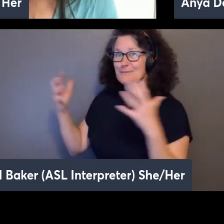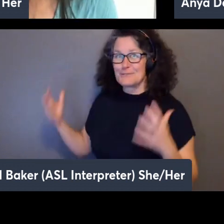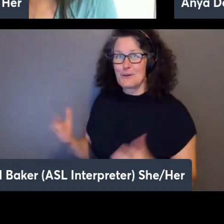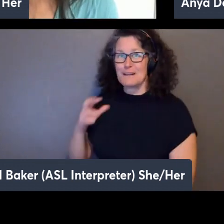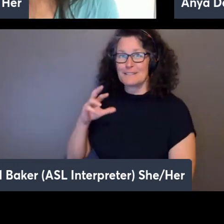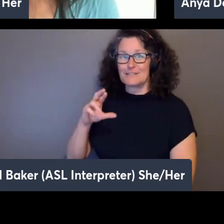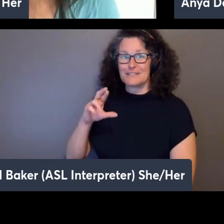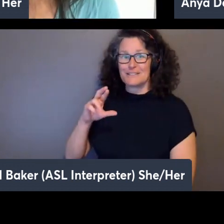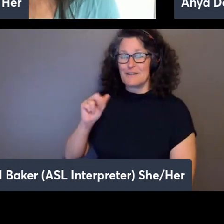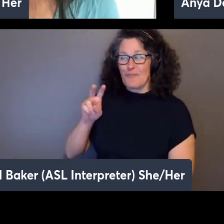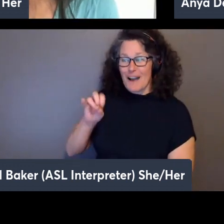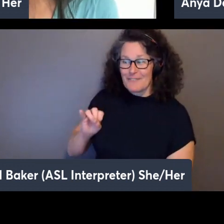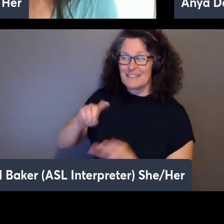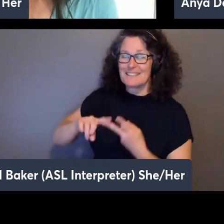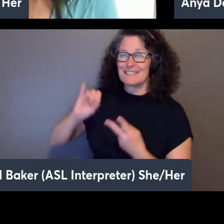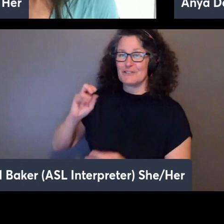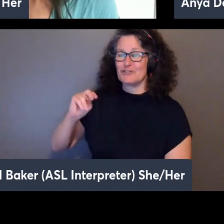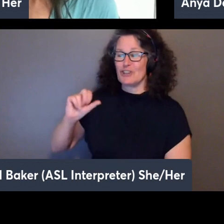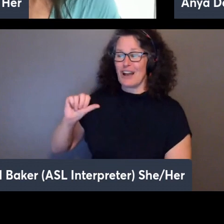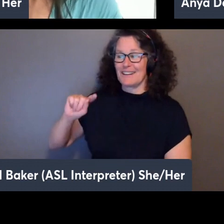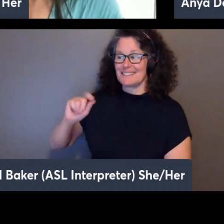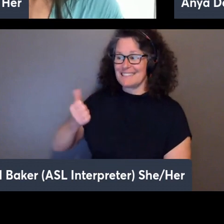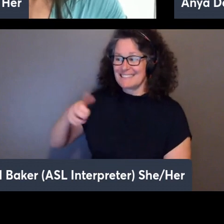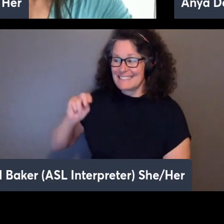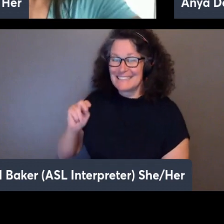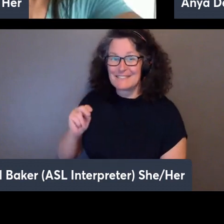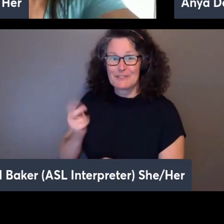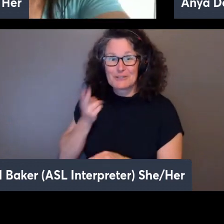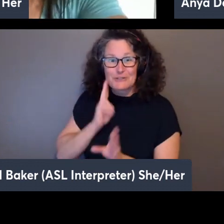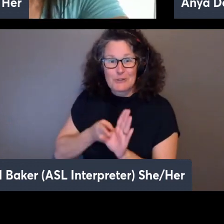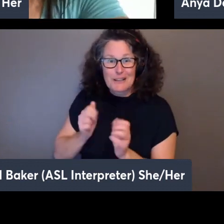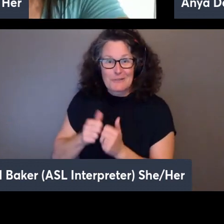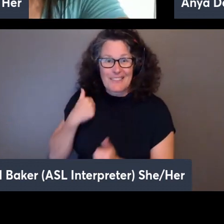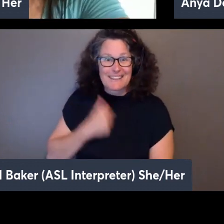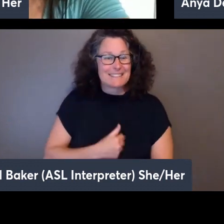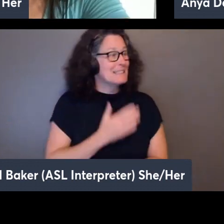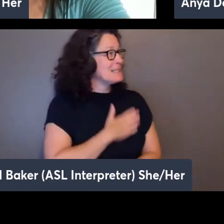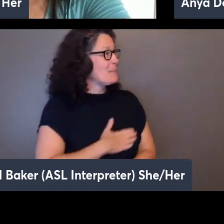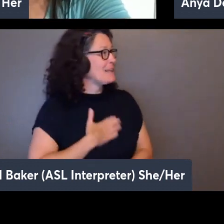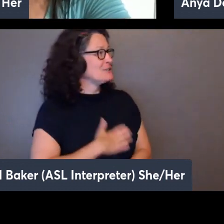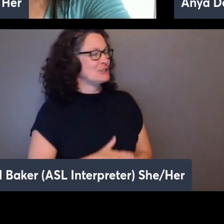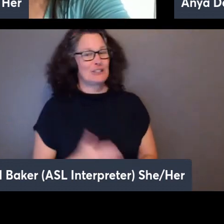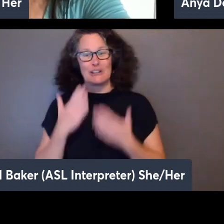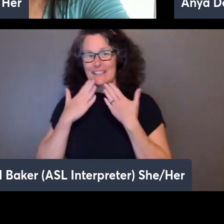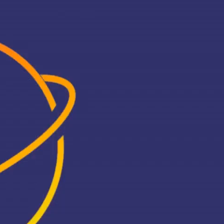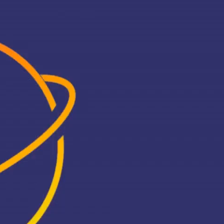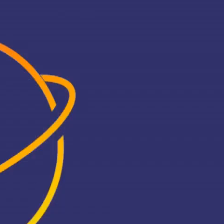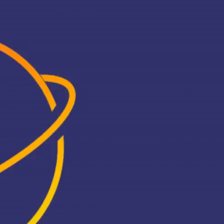Jonathan, for being here today with us. It's a pleasure. Thank you. Thank you.